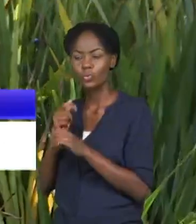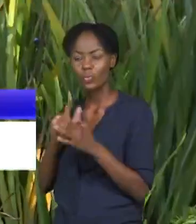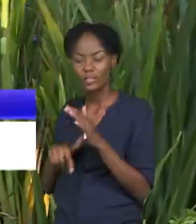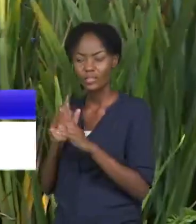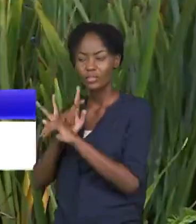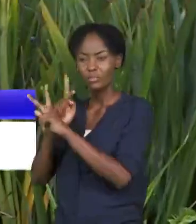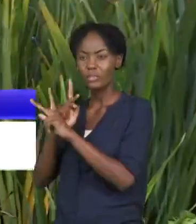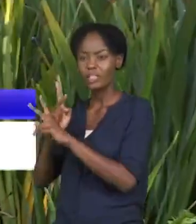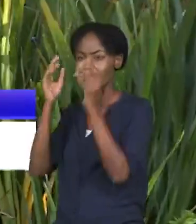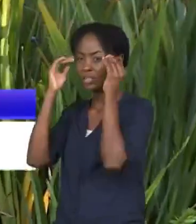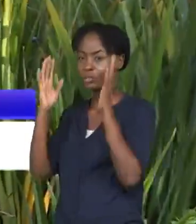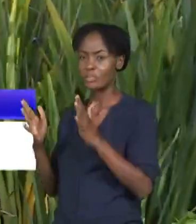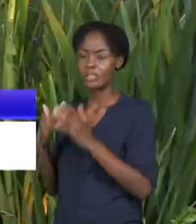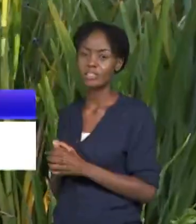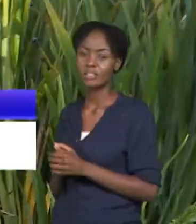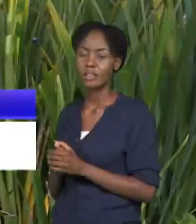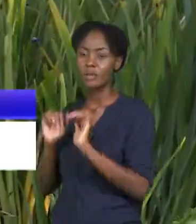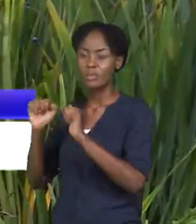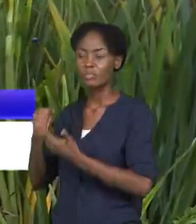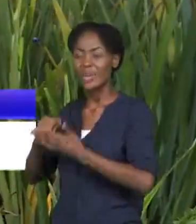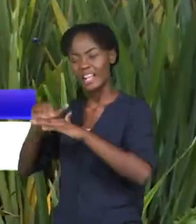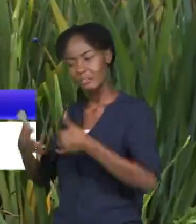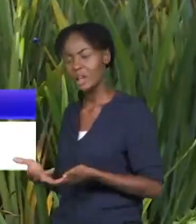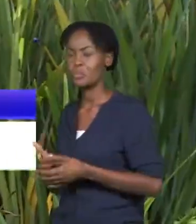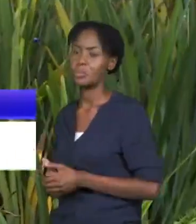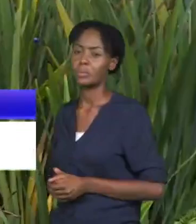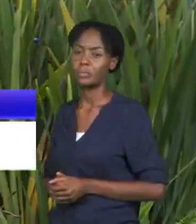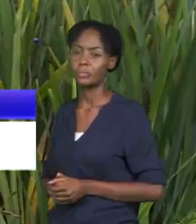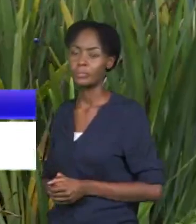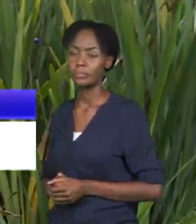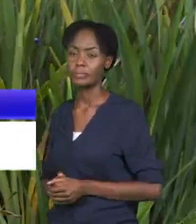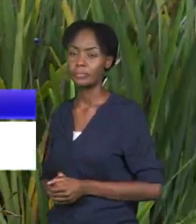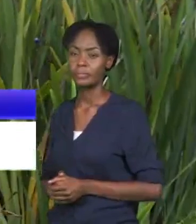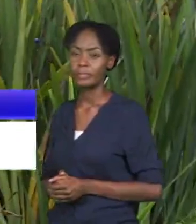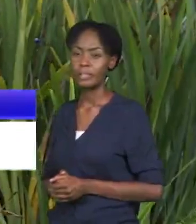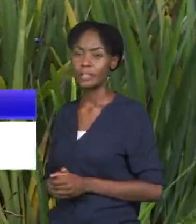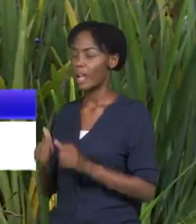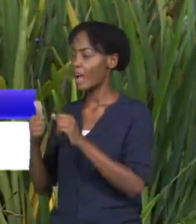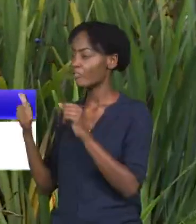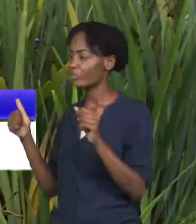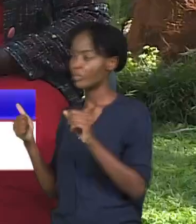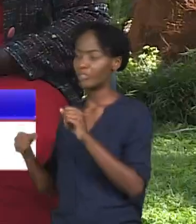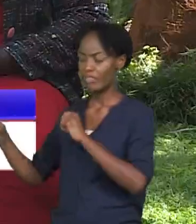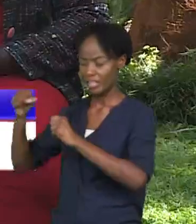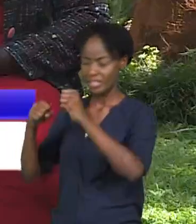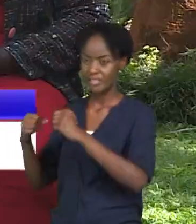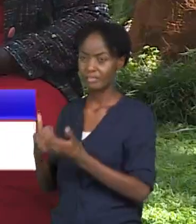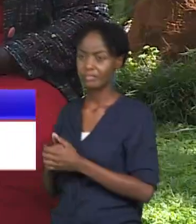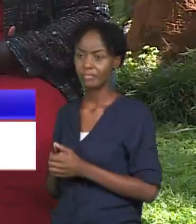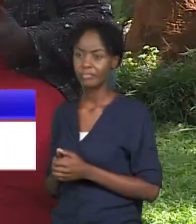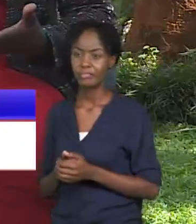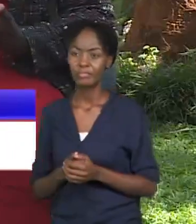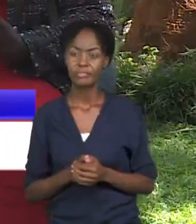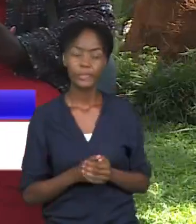are going through depression, and how we could help them through the steps to get better and avoid, violence like this? Yeah, because violence will be